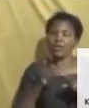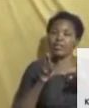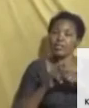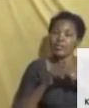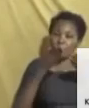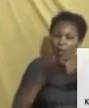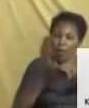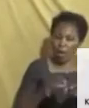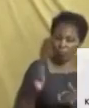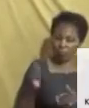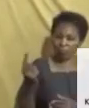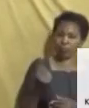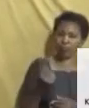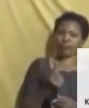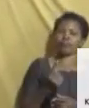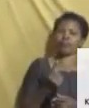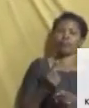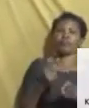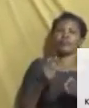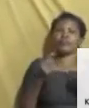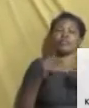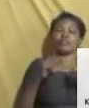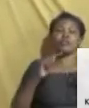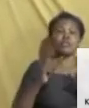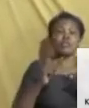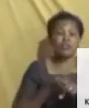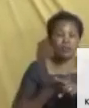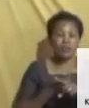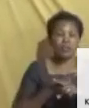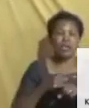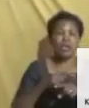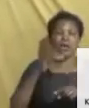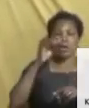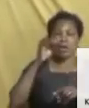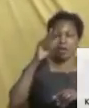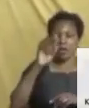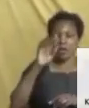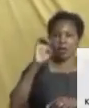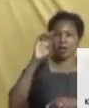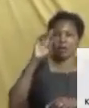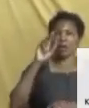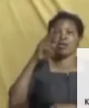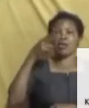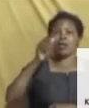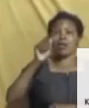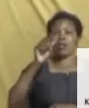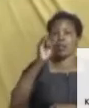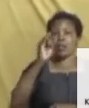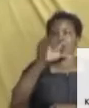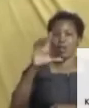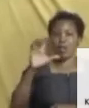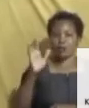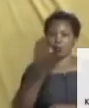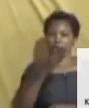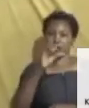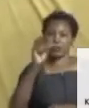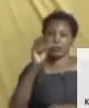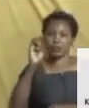comes the dirge by Emperor Haile Selassie. You're better off